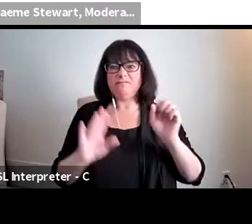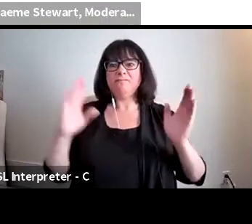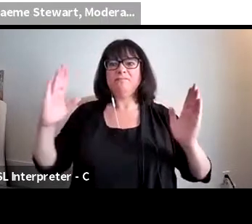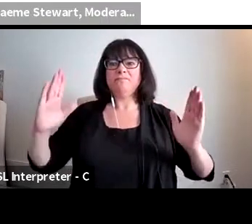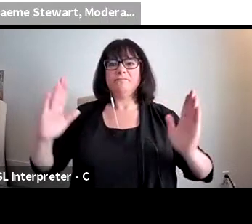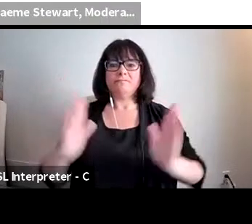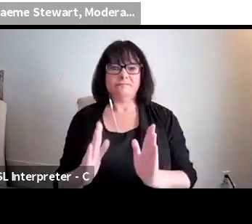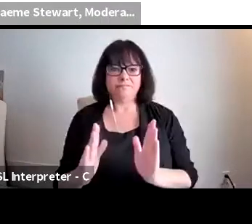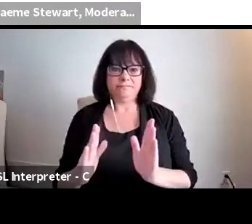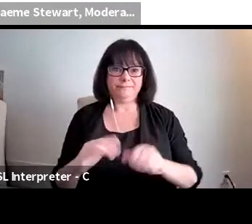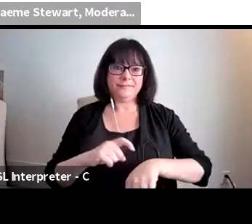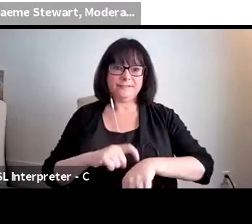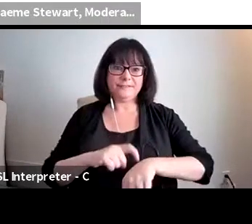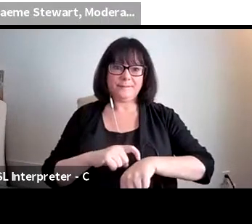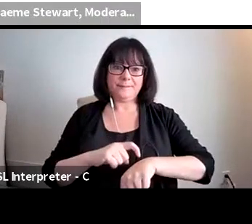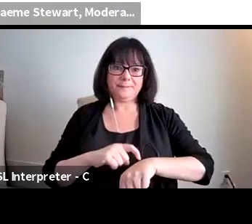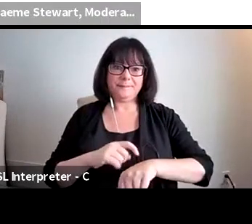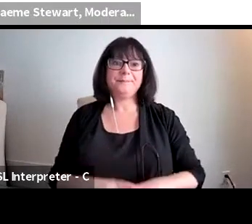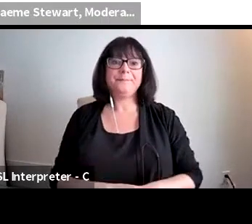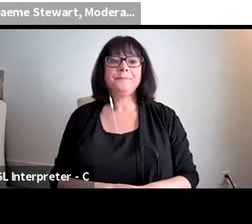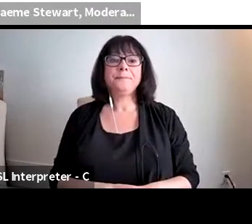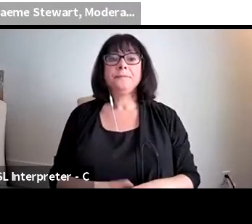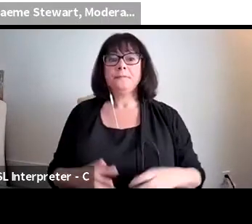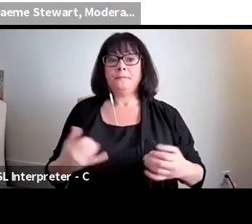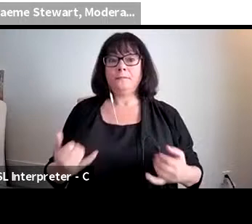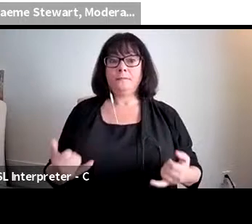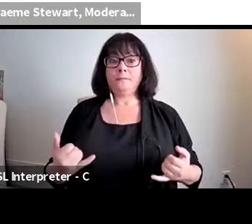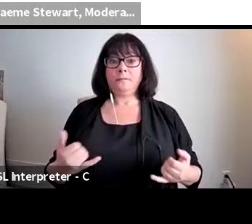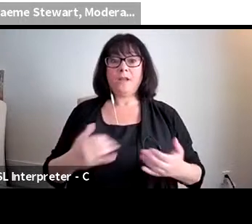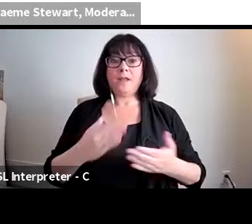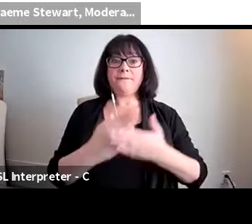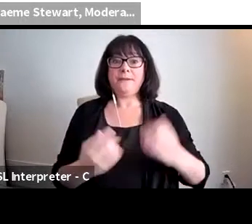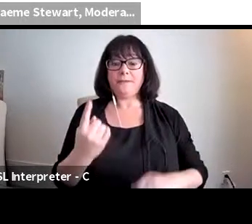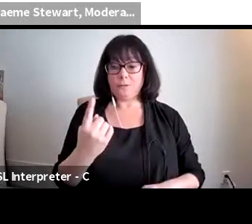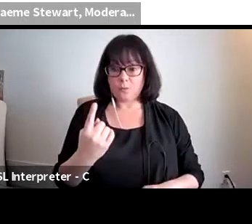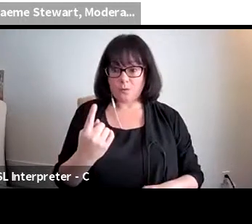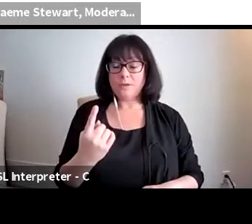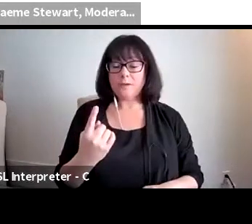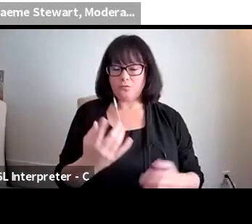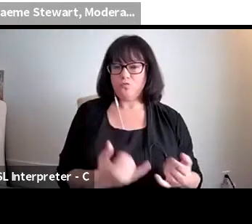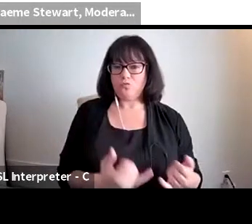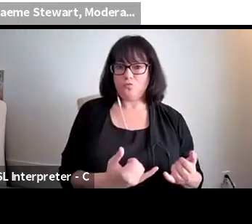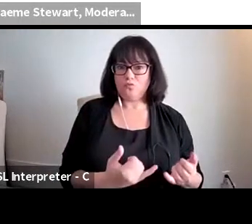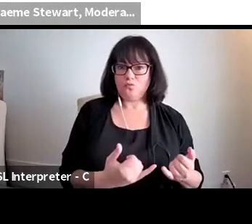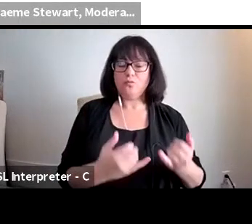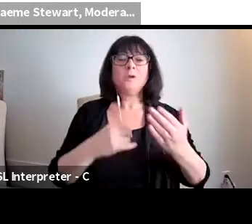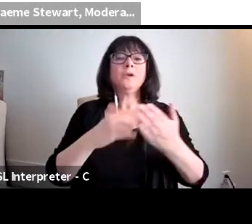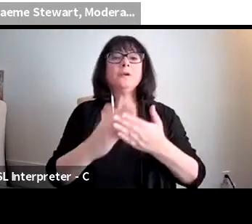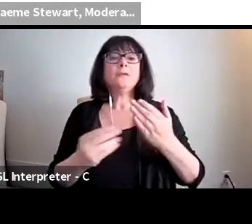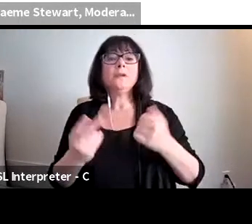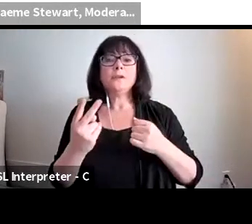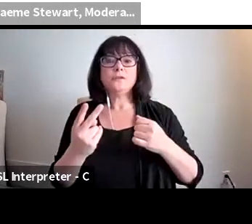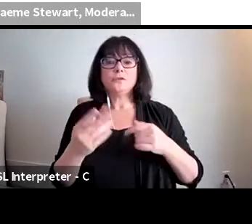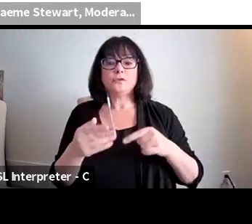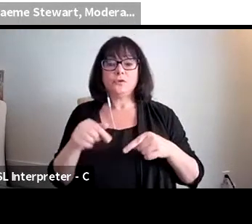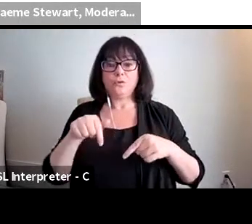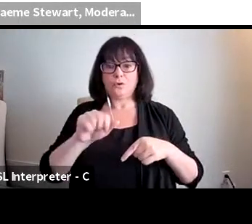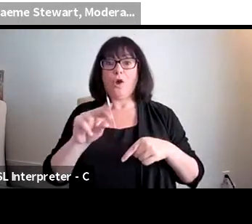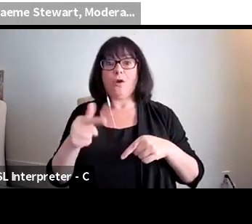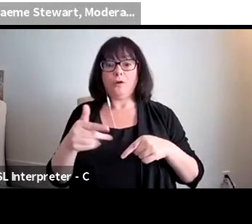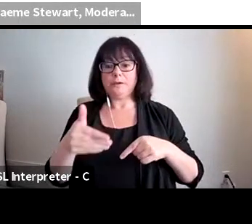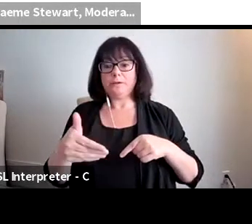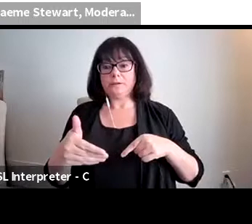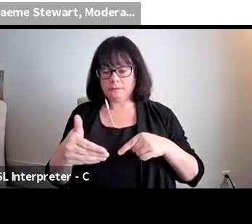believe that we're in phase 1 of classroom renewal right now. Phase 2 will start later this month. And